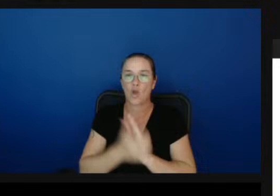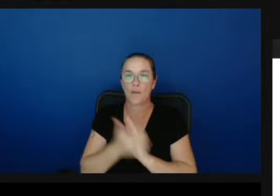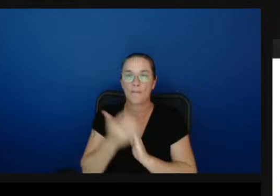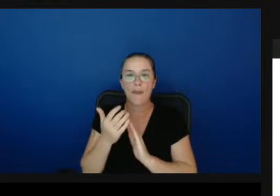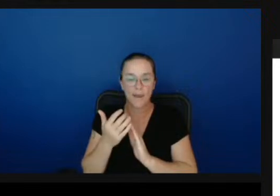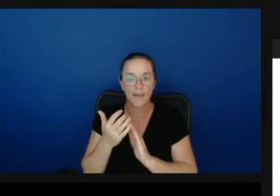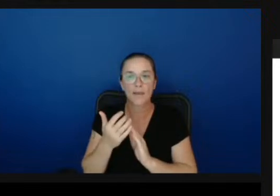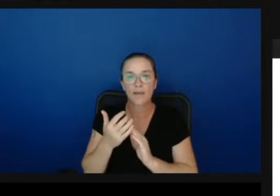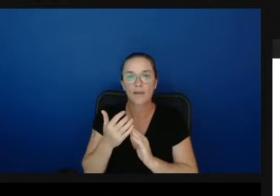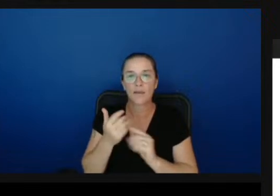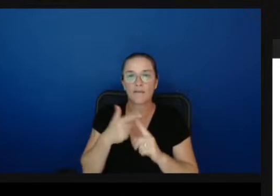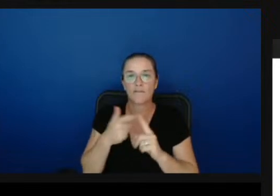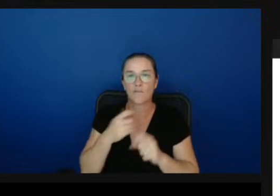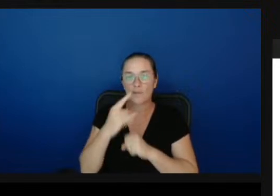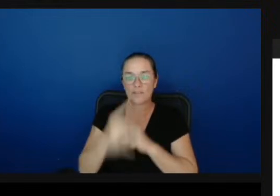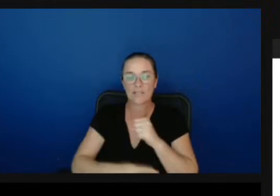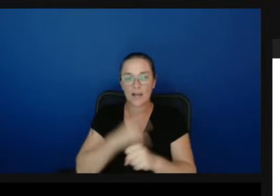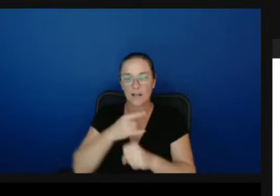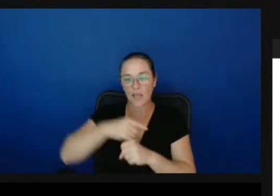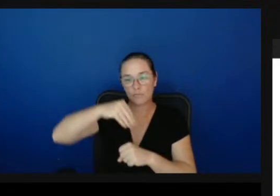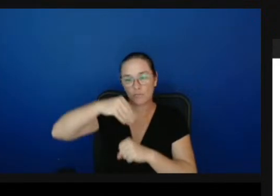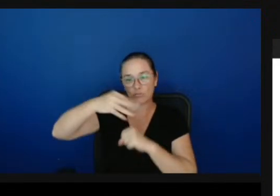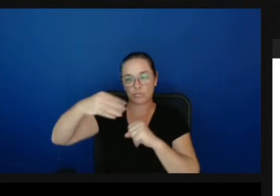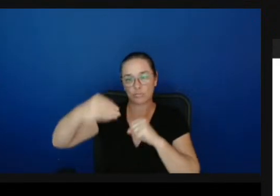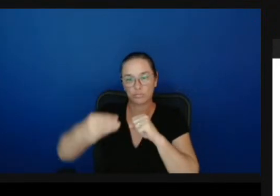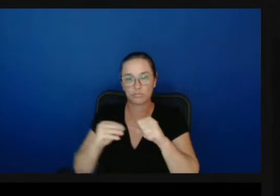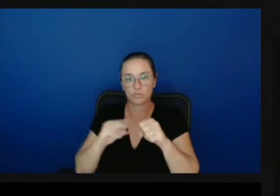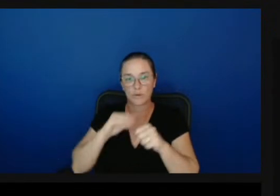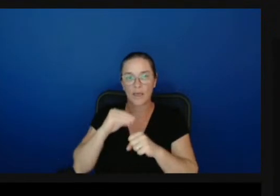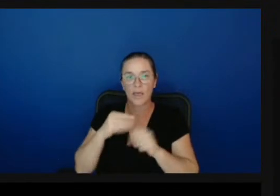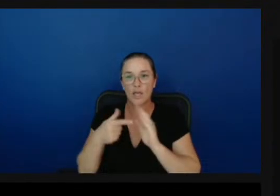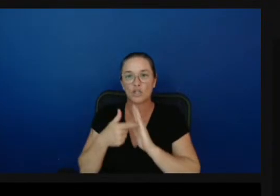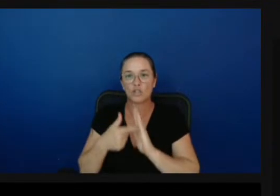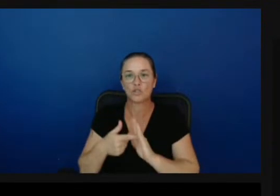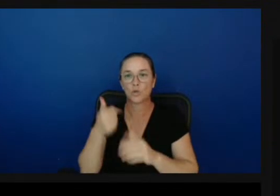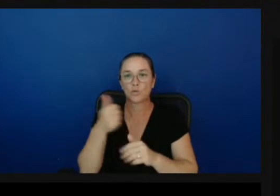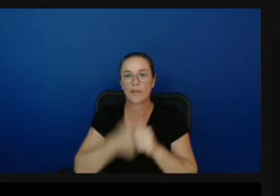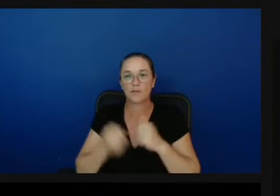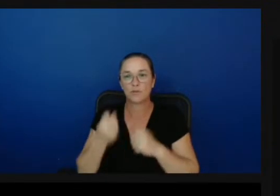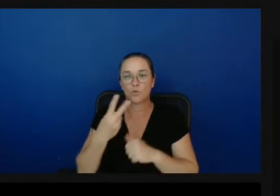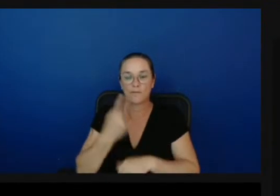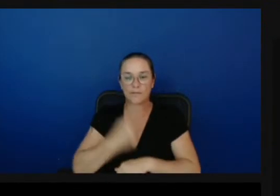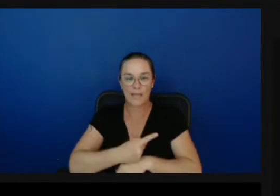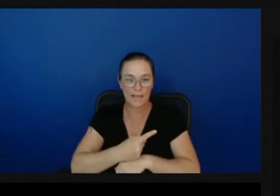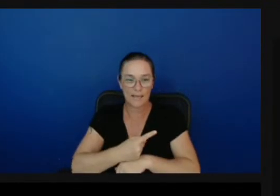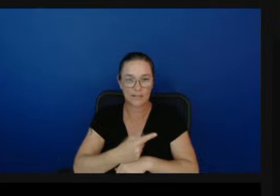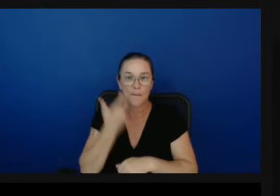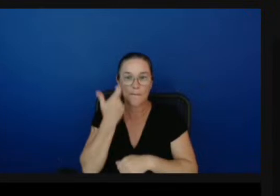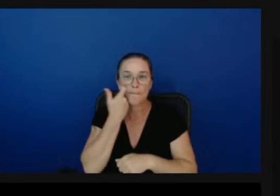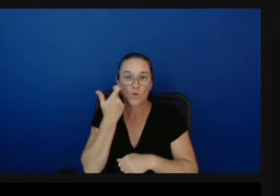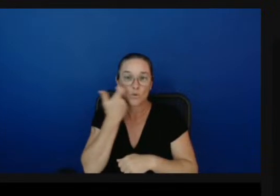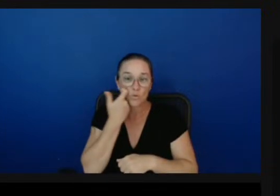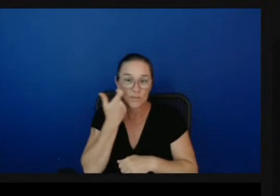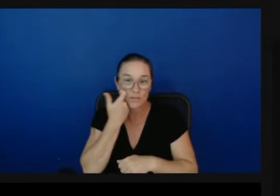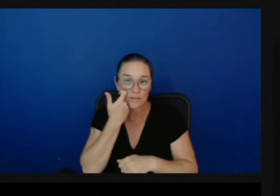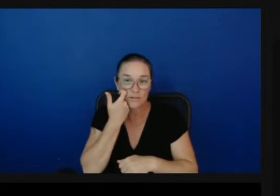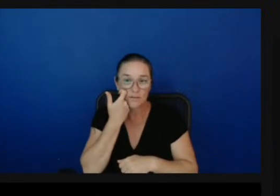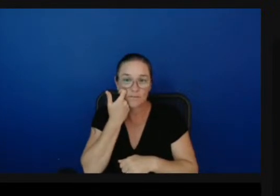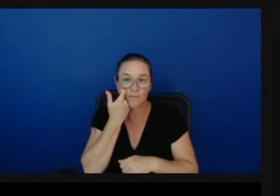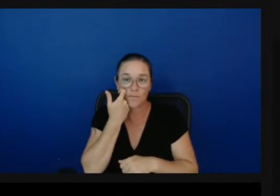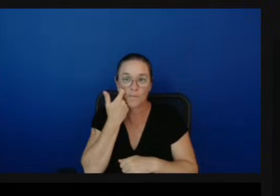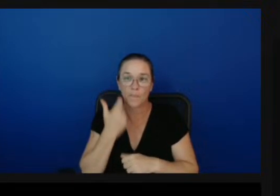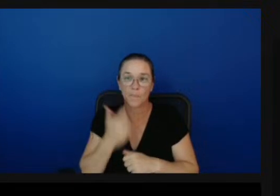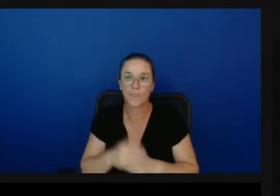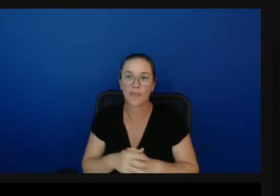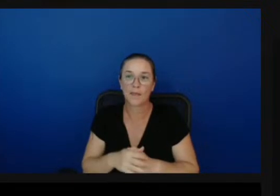satellite-derived images showing ground motion every 12 days. Our most recent pass